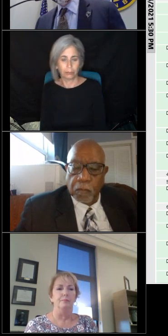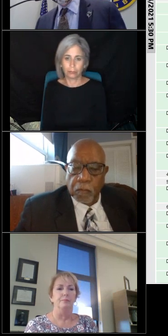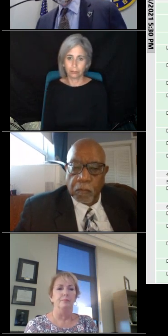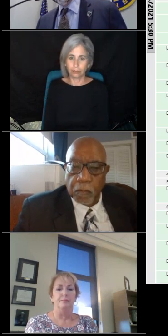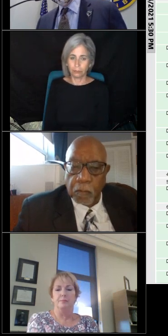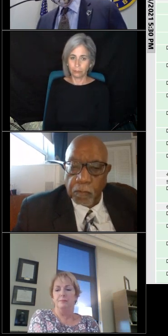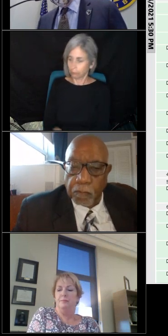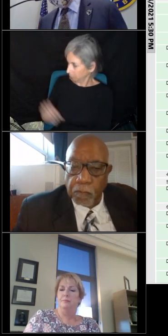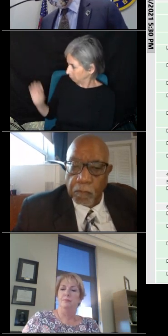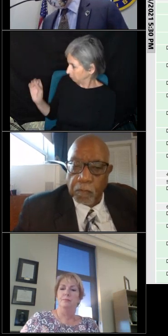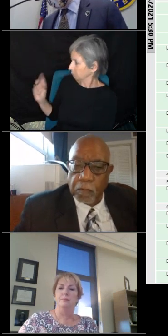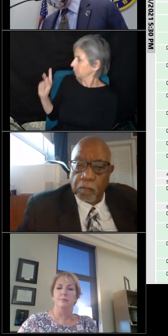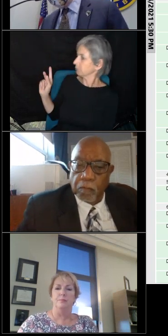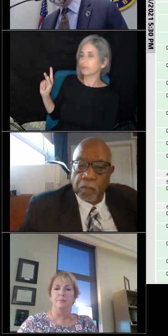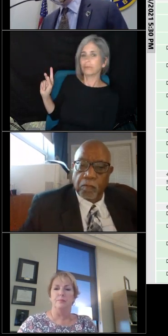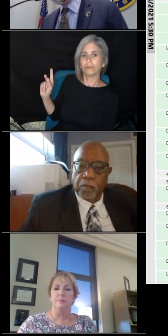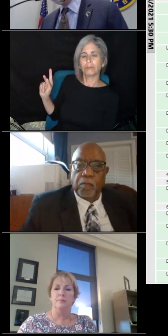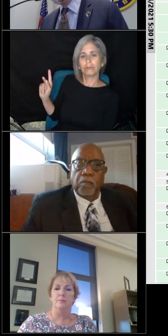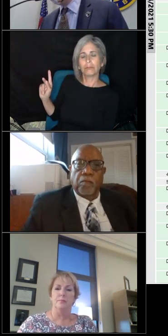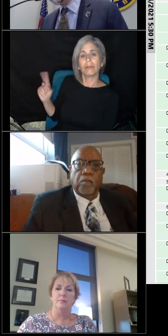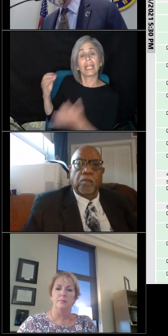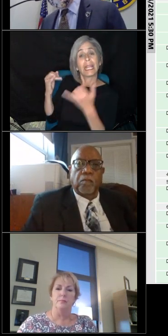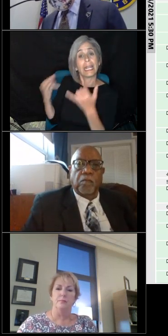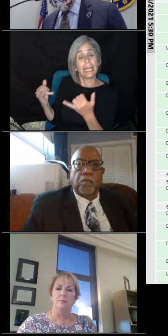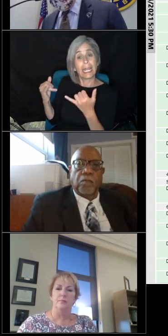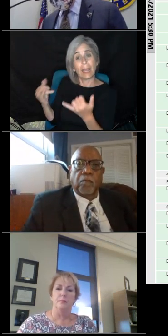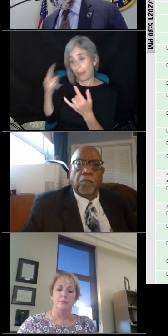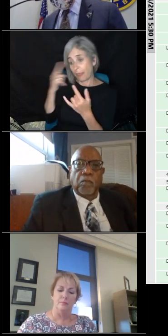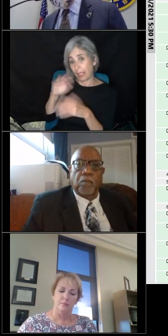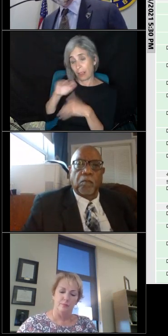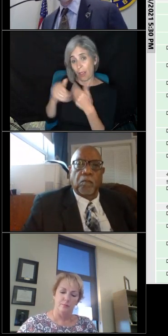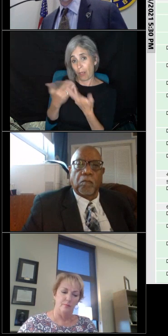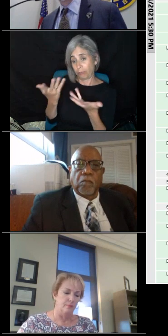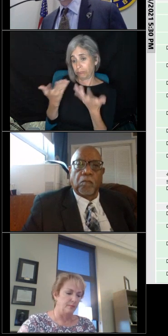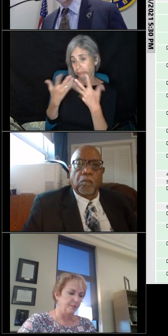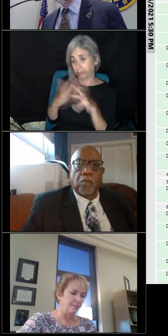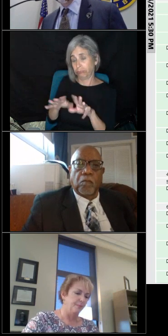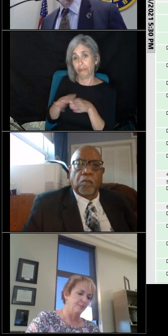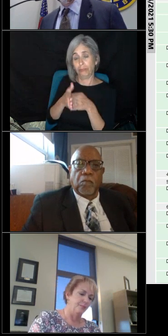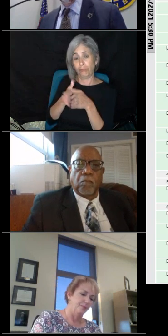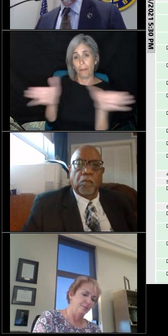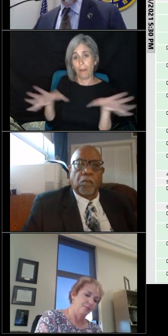All right. And I believe that is it for our public audience.